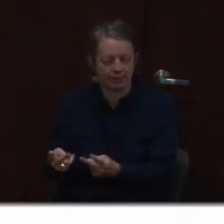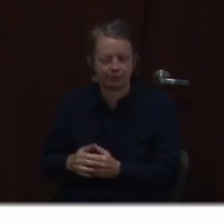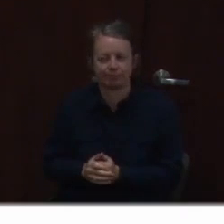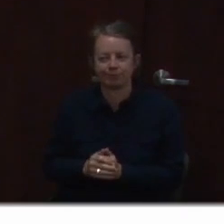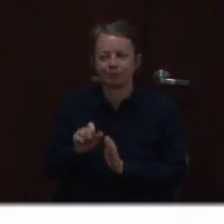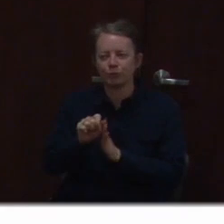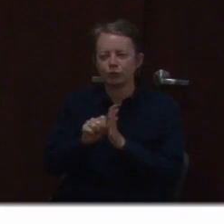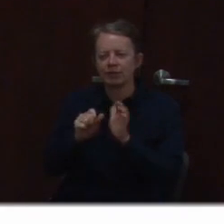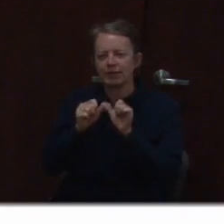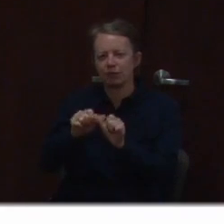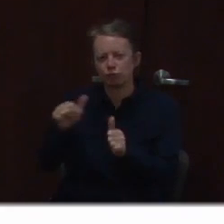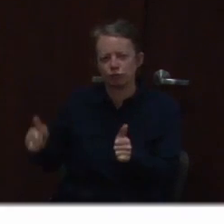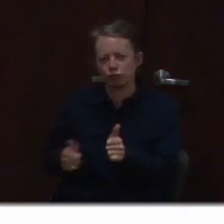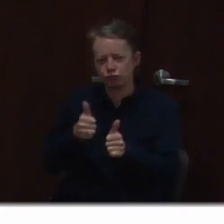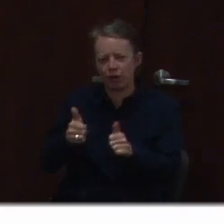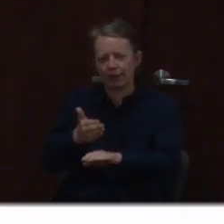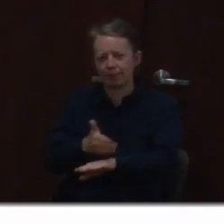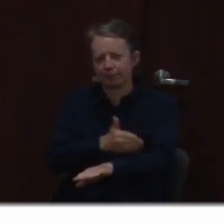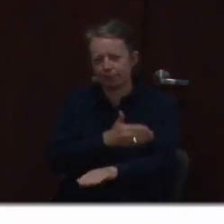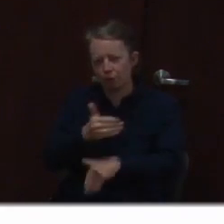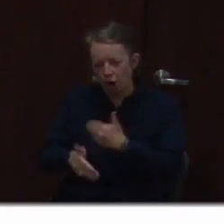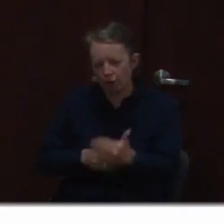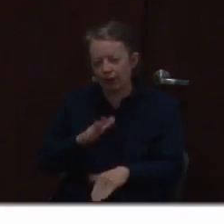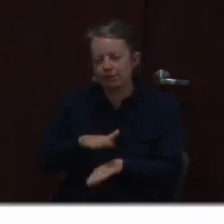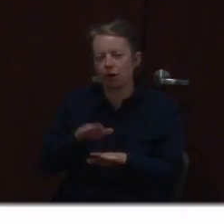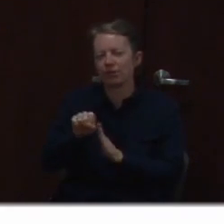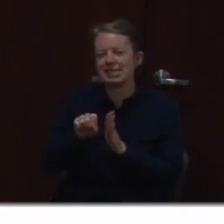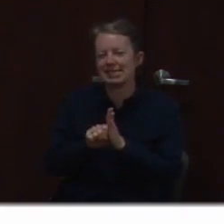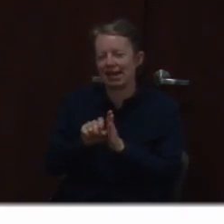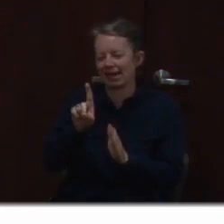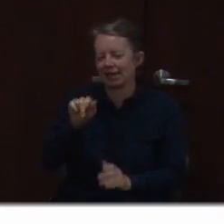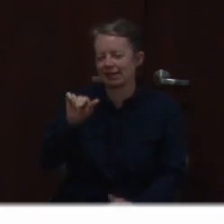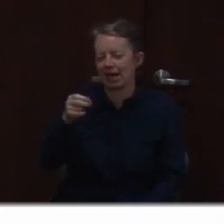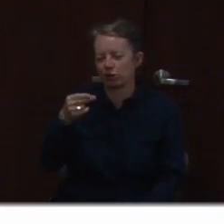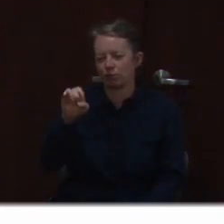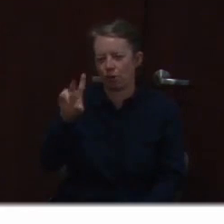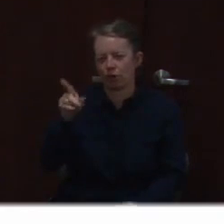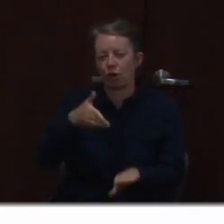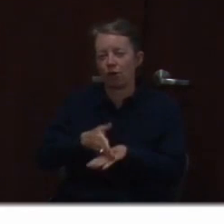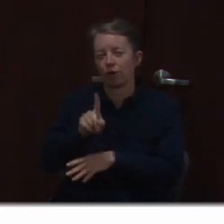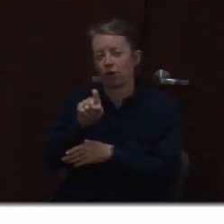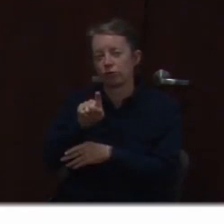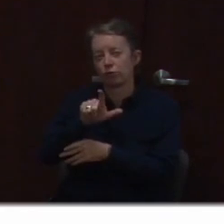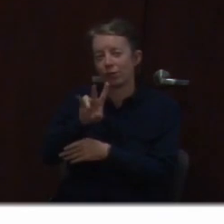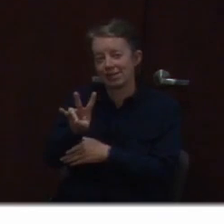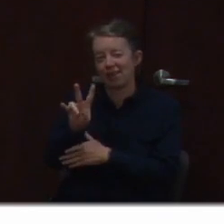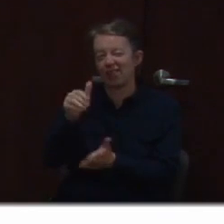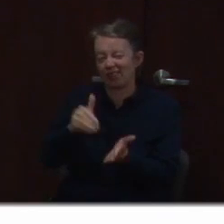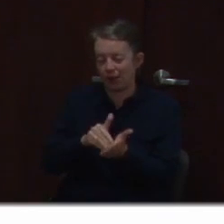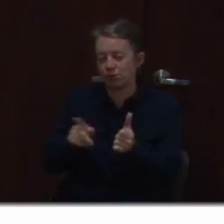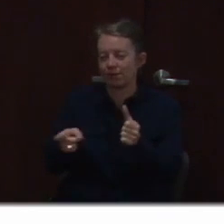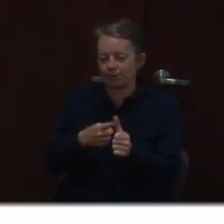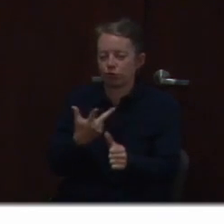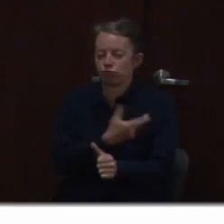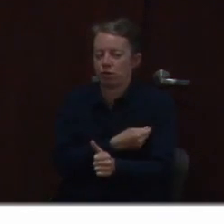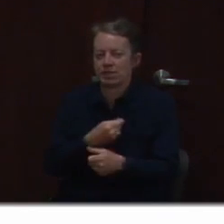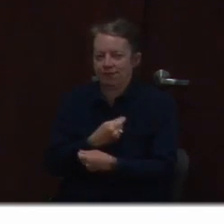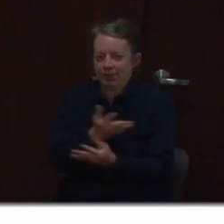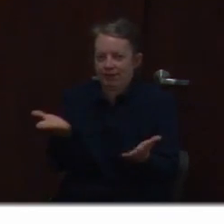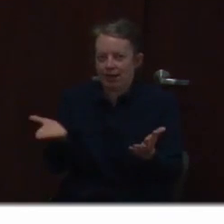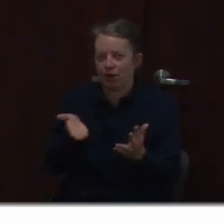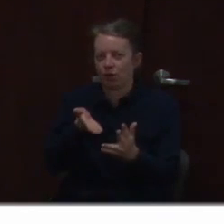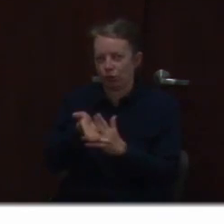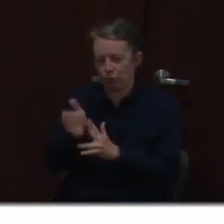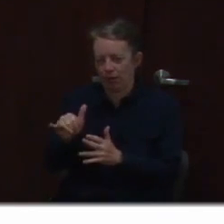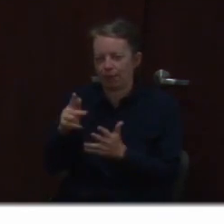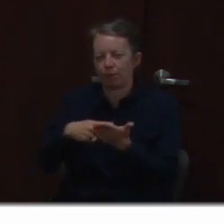their state vaccination dashboard. Over 127,000 first doses have been administered through that program,